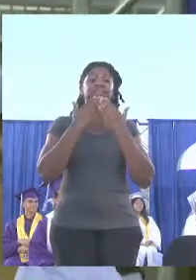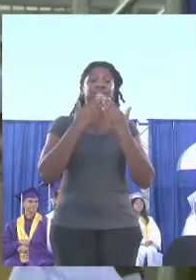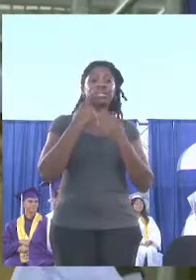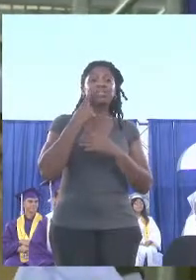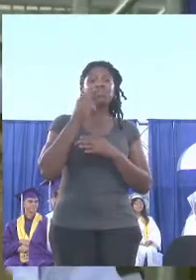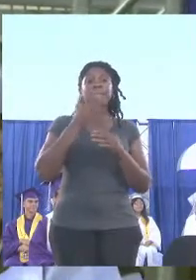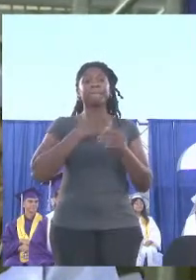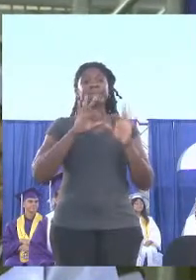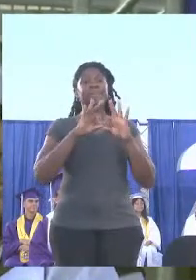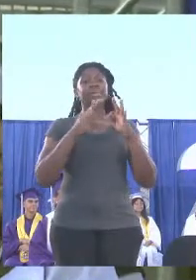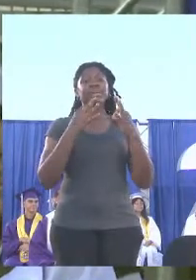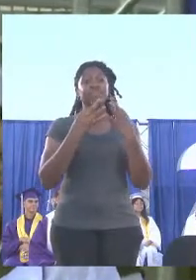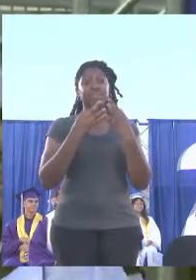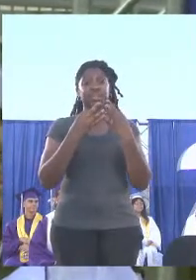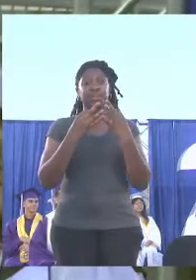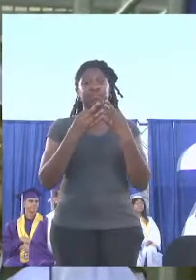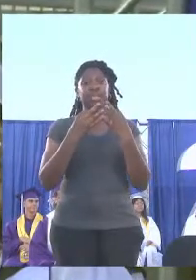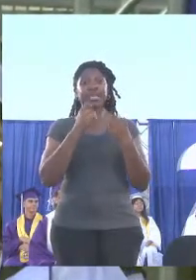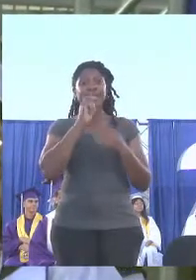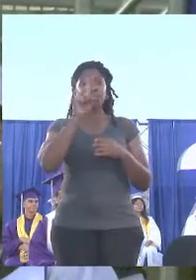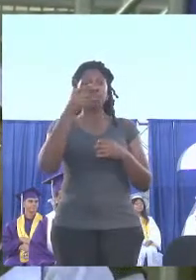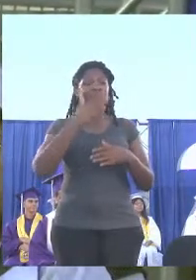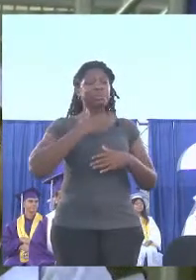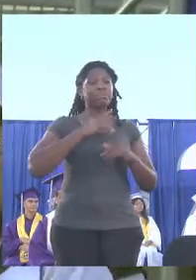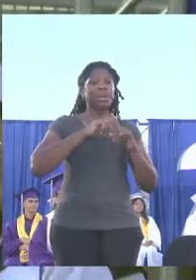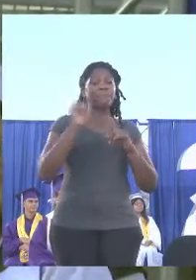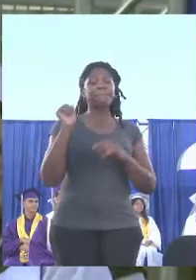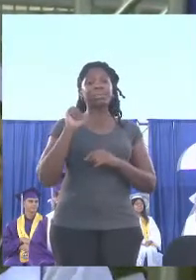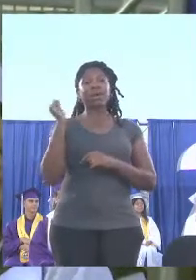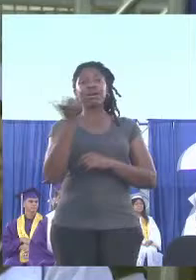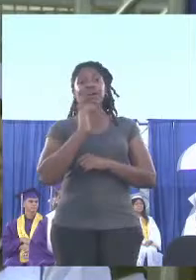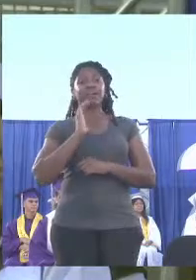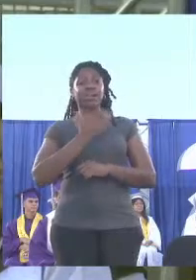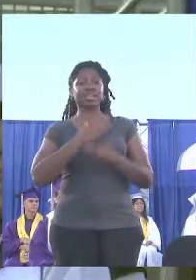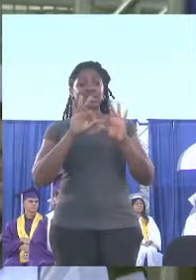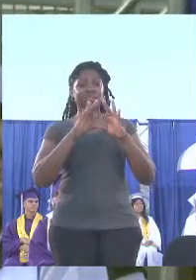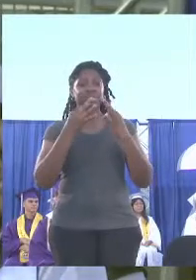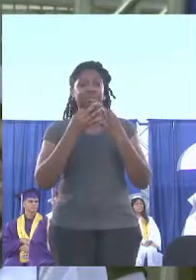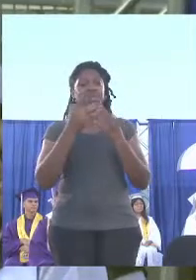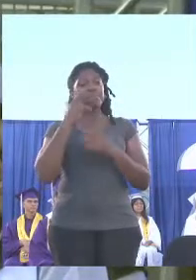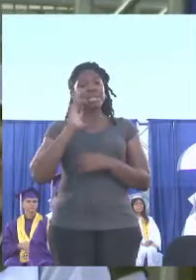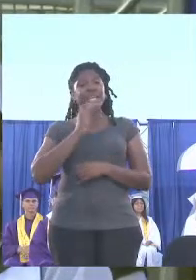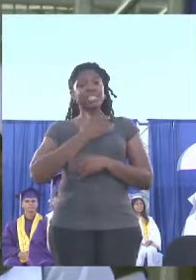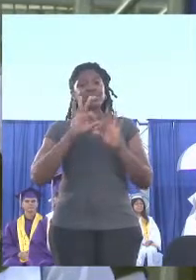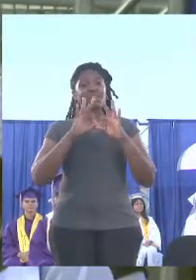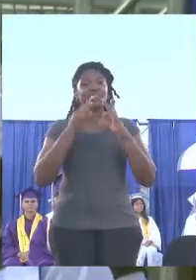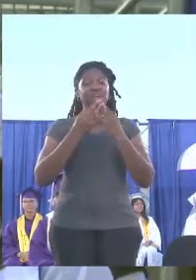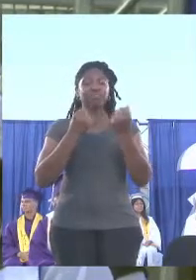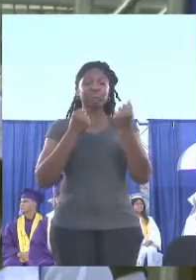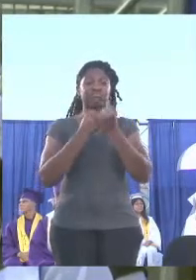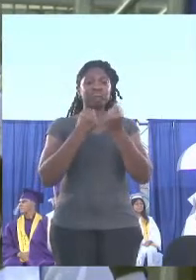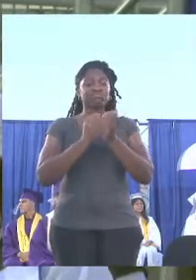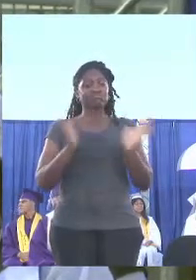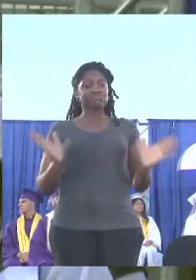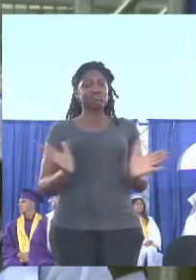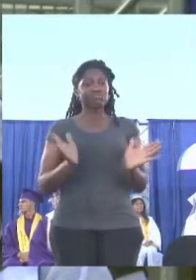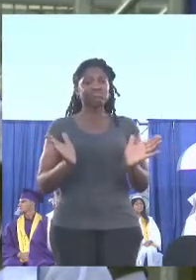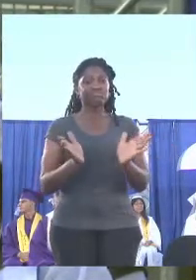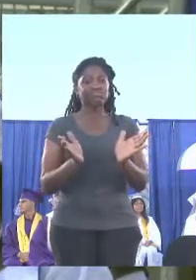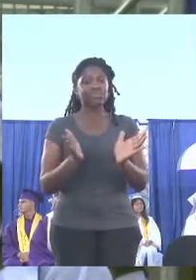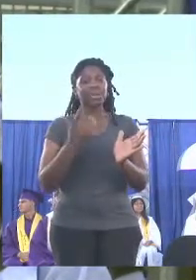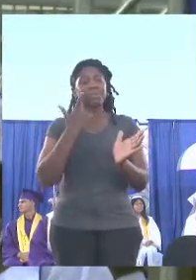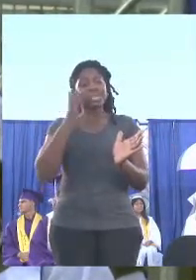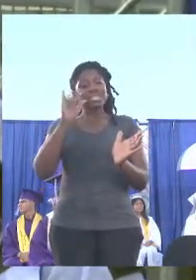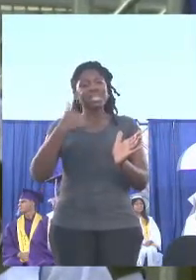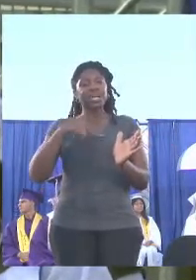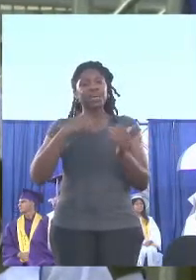and sacrifices have propelled us forward on this journey. They have been our unwavering pillars of strength, guiding us through the ups and downs, and